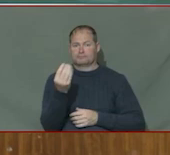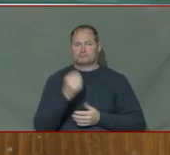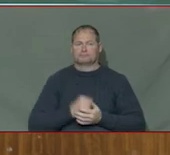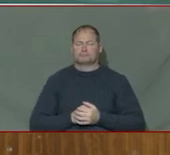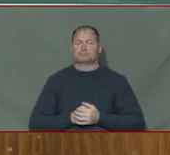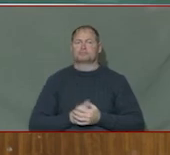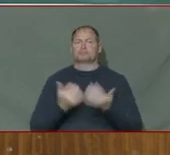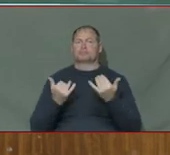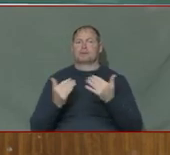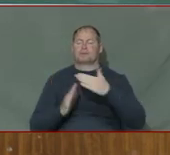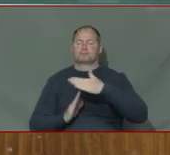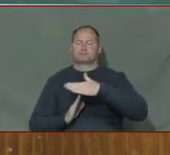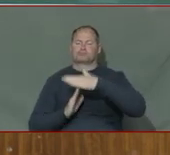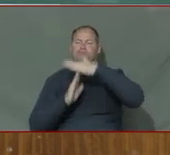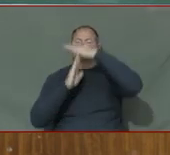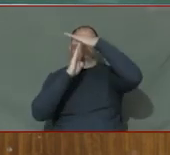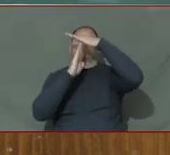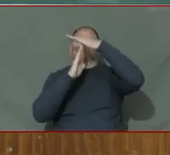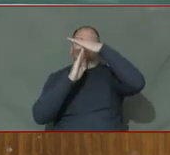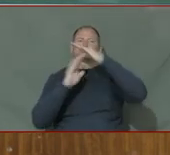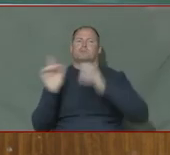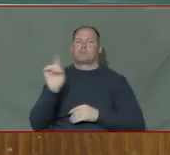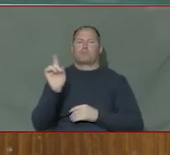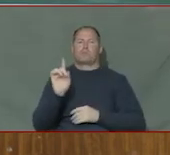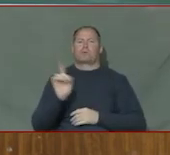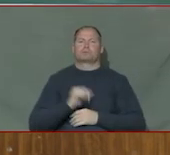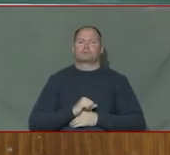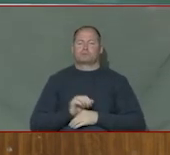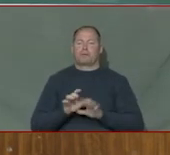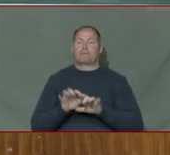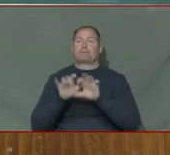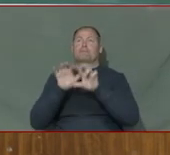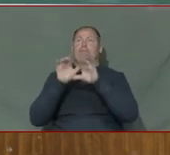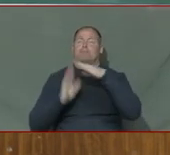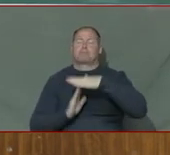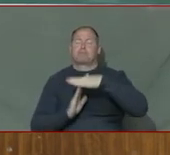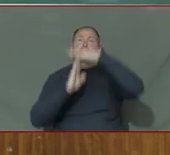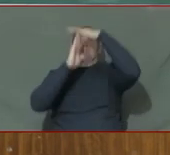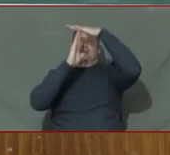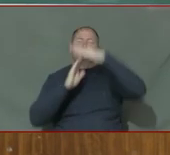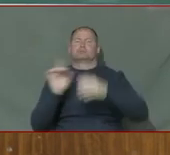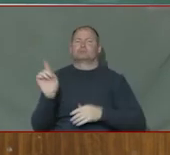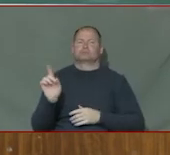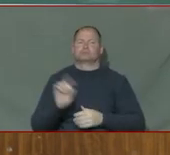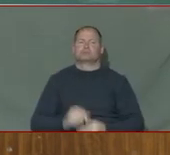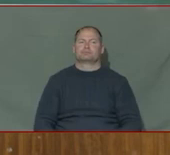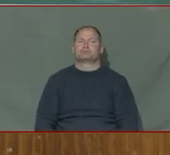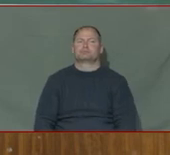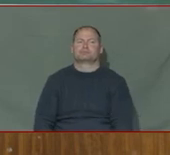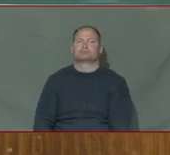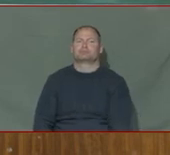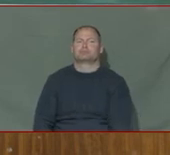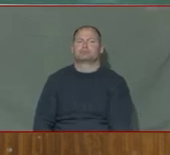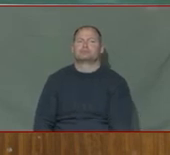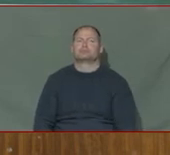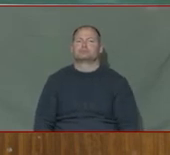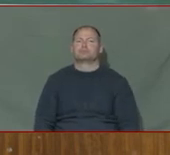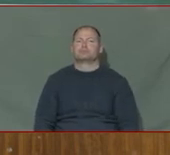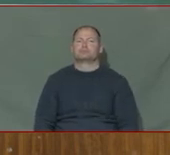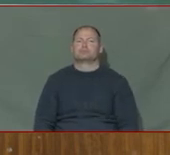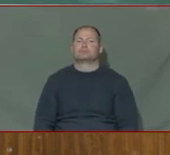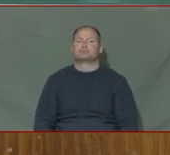maximum height that the insect reached above the floor. The maximum height. How do I find the maximum